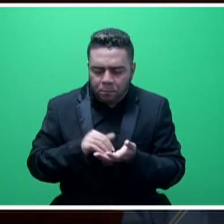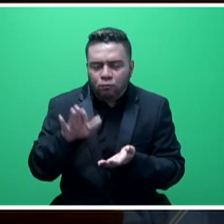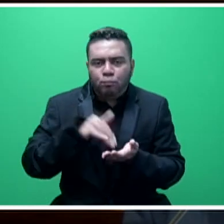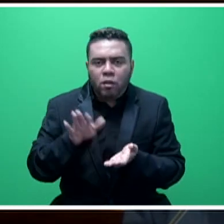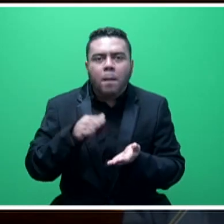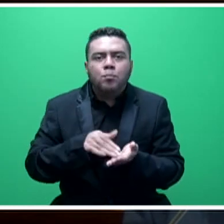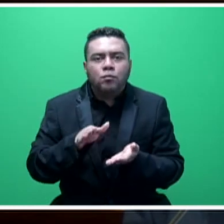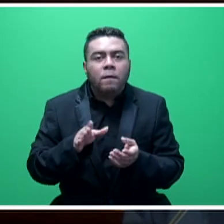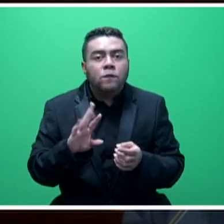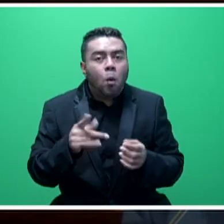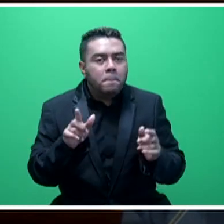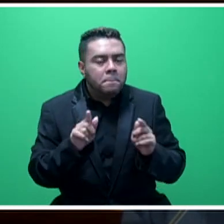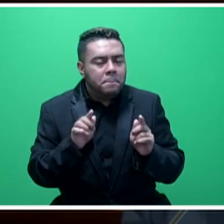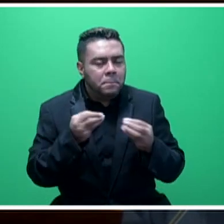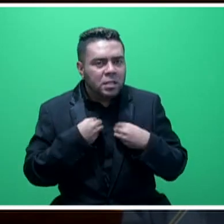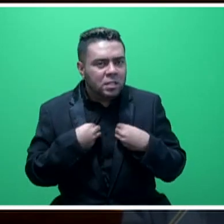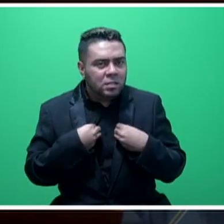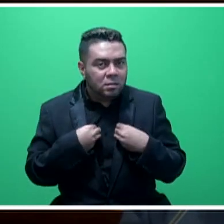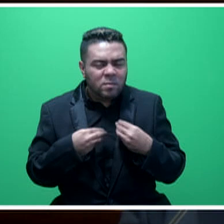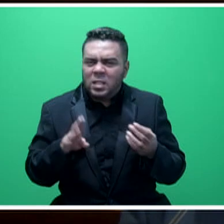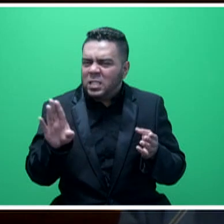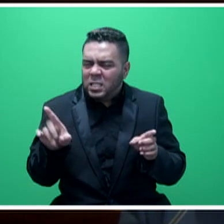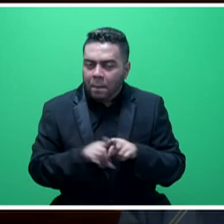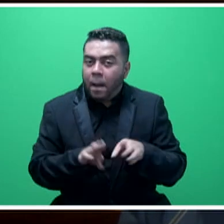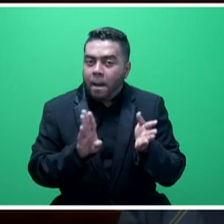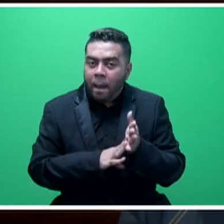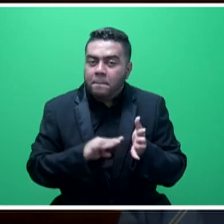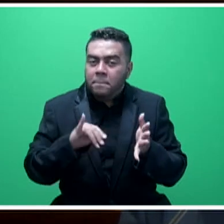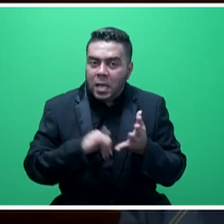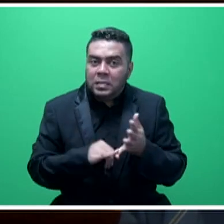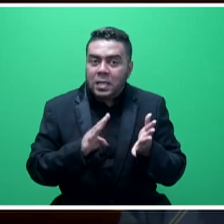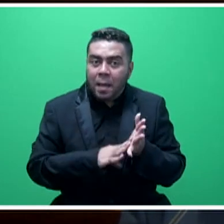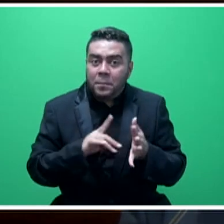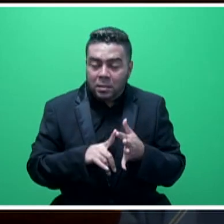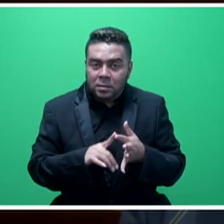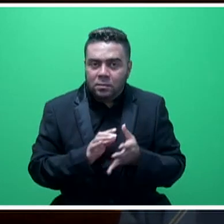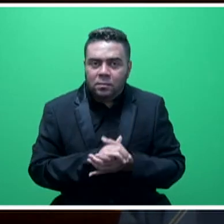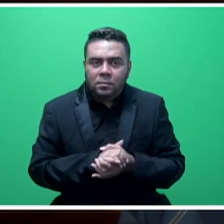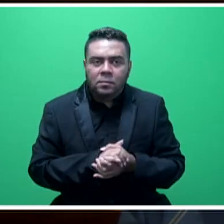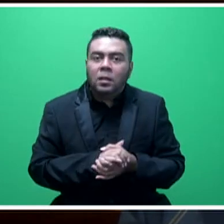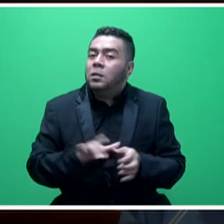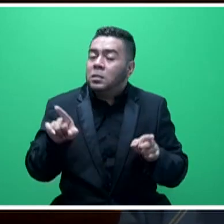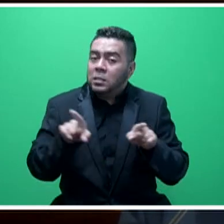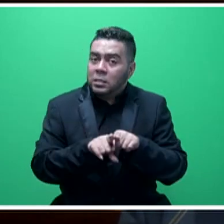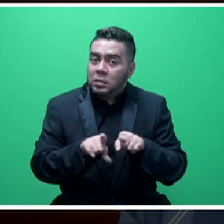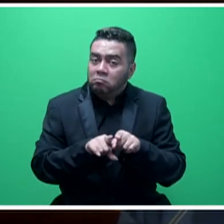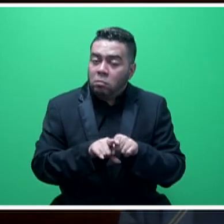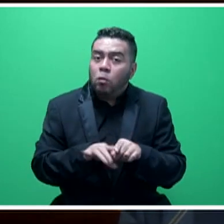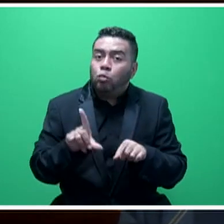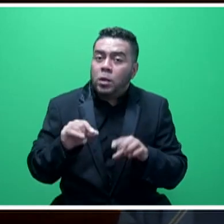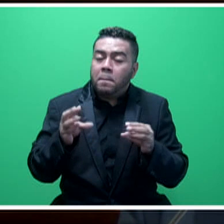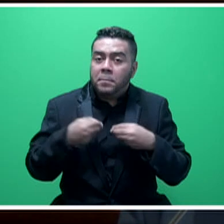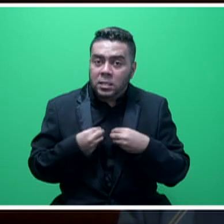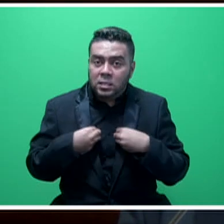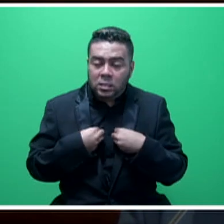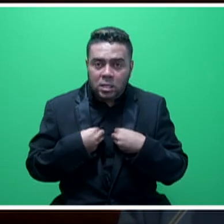processes and letting our businesses, especially our MSMEs, breathe in the present environment. Through the Doing Business Task Force, a